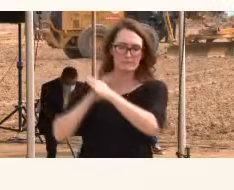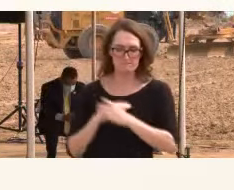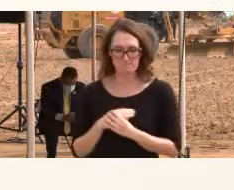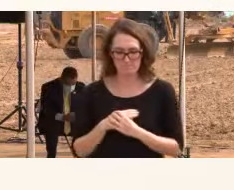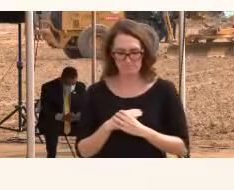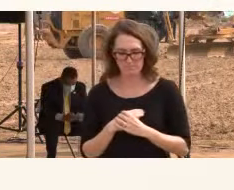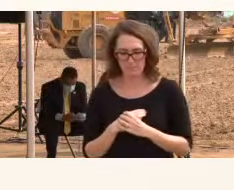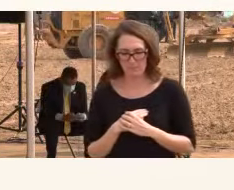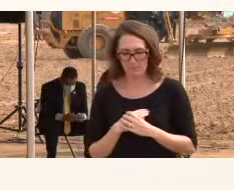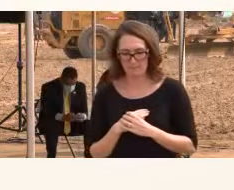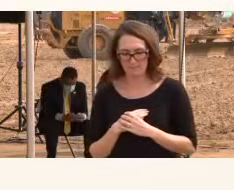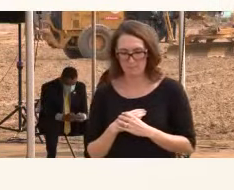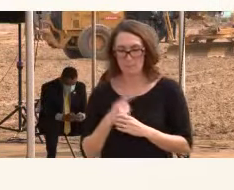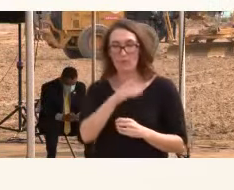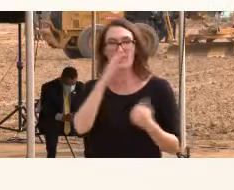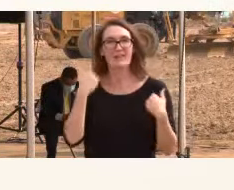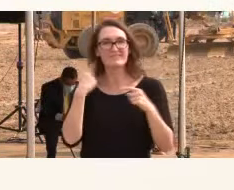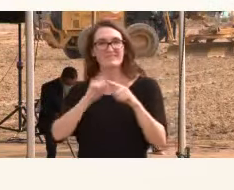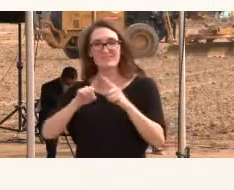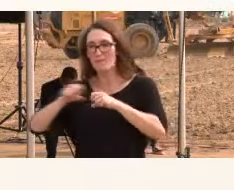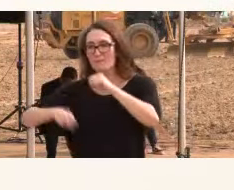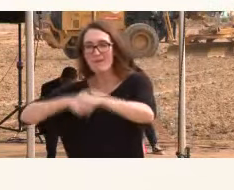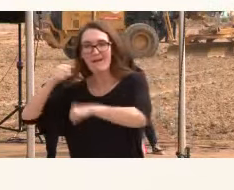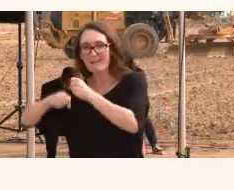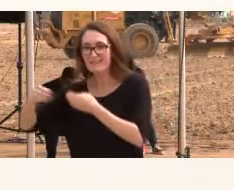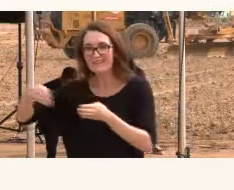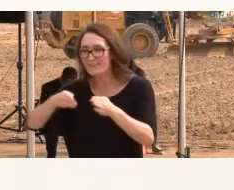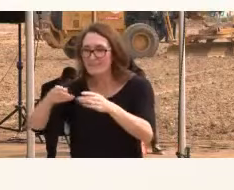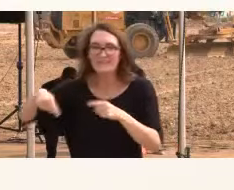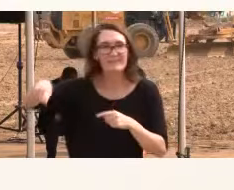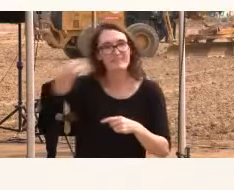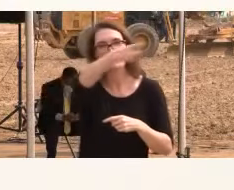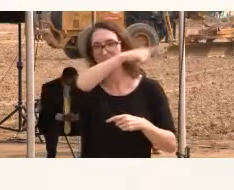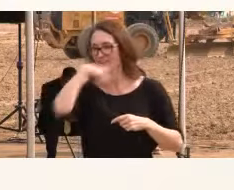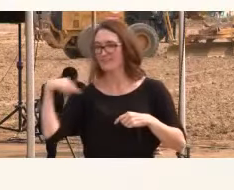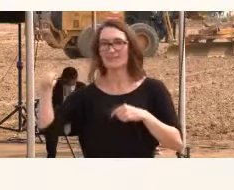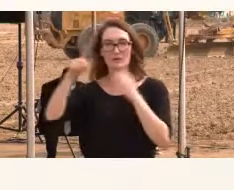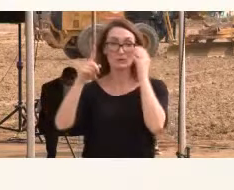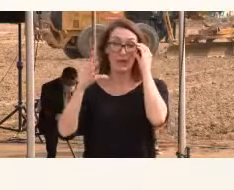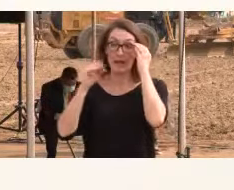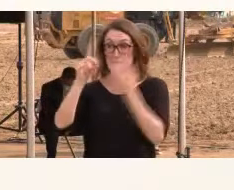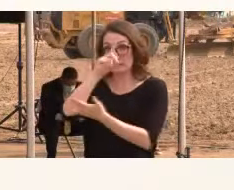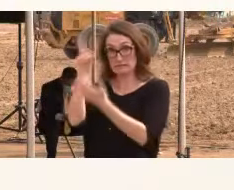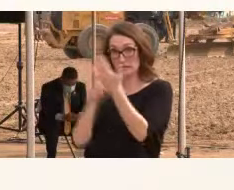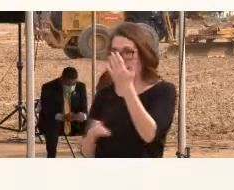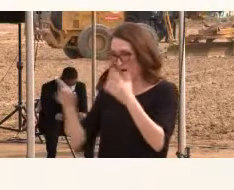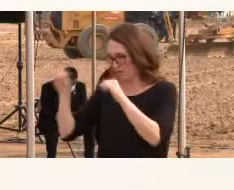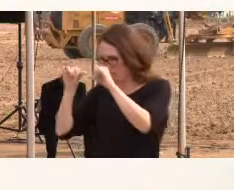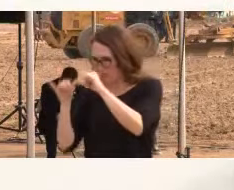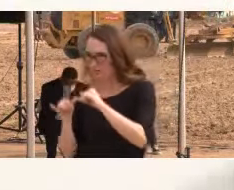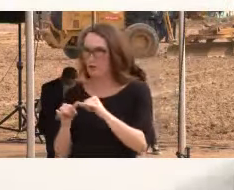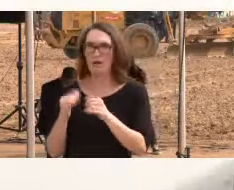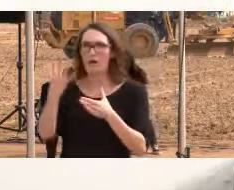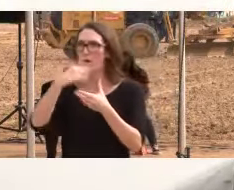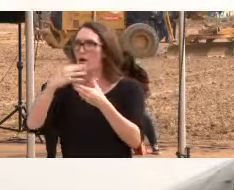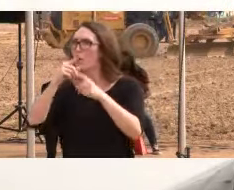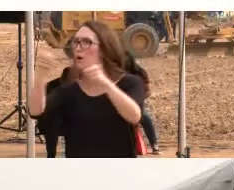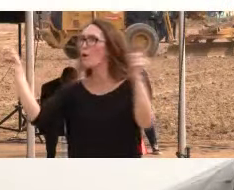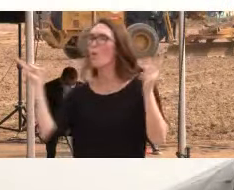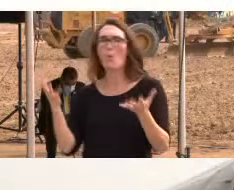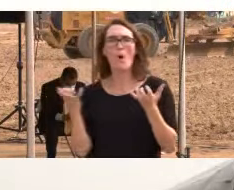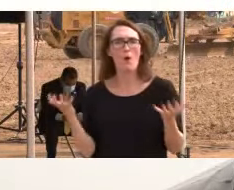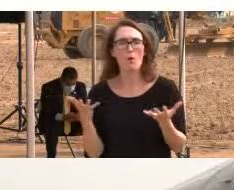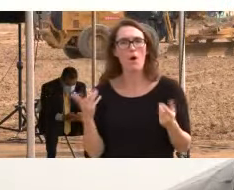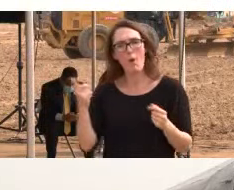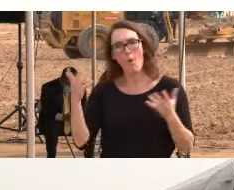include extensive bicycle and pedestrian pathways, and the design process was informed by the community engagement to create a